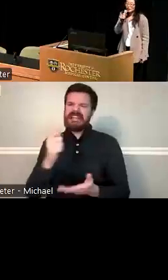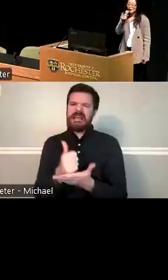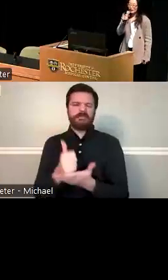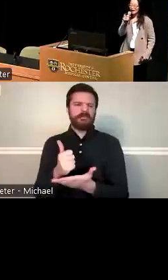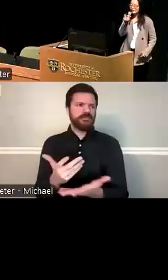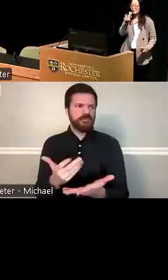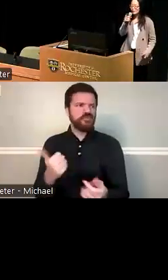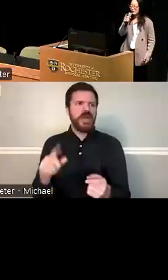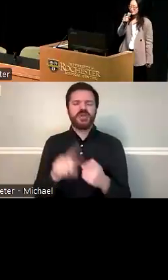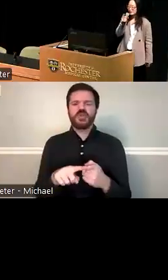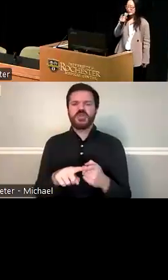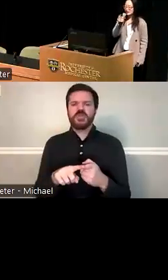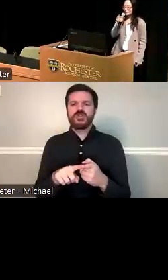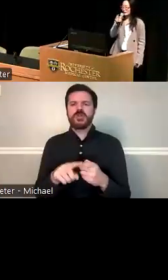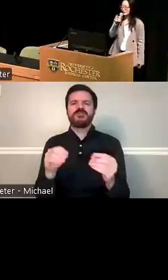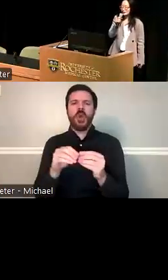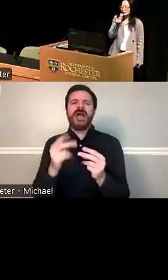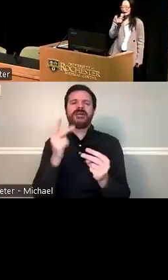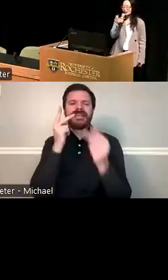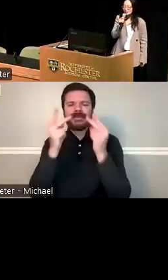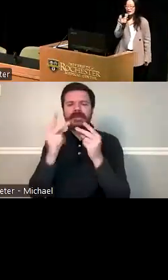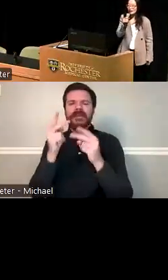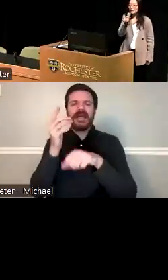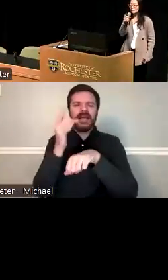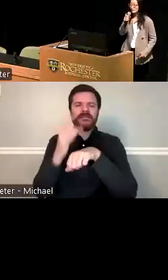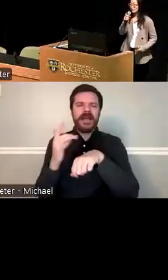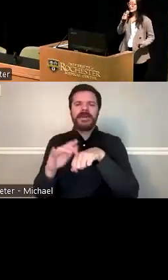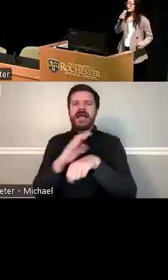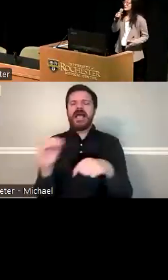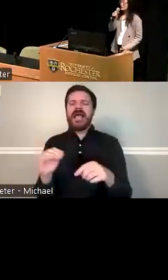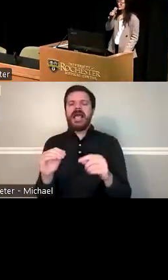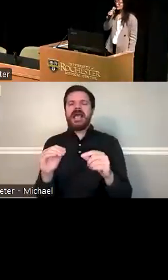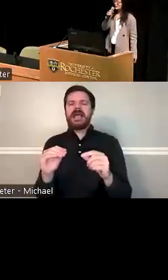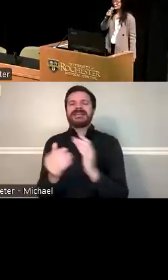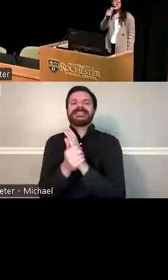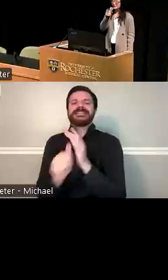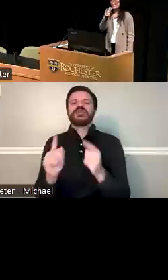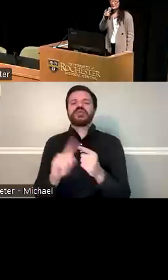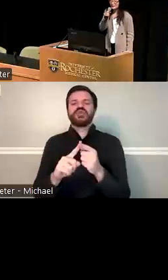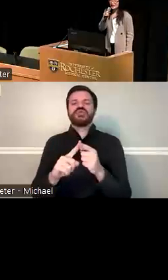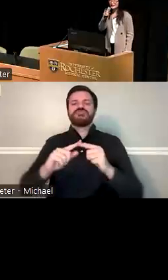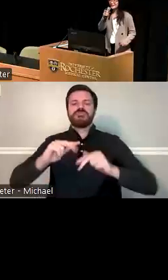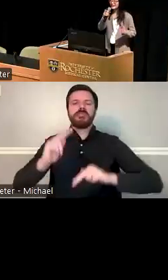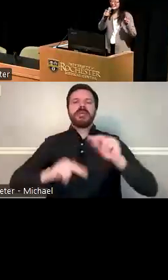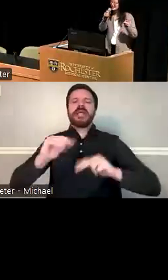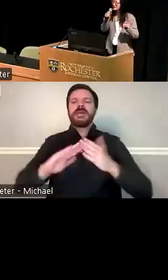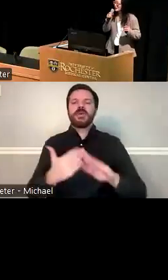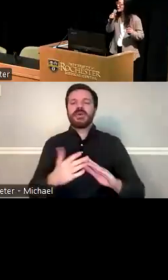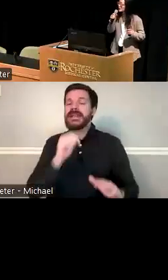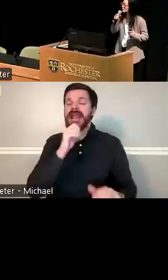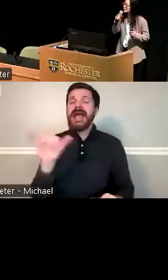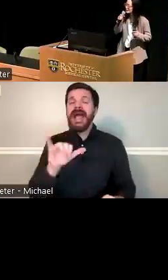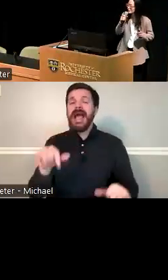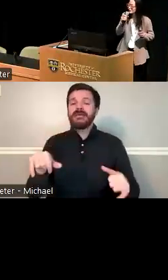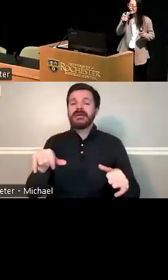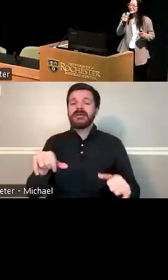to have more of the visibility, availability, and the skills for community building, because there's not like a standard